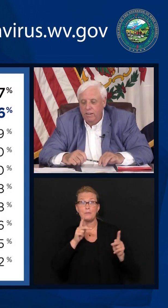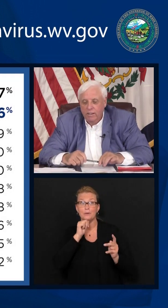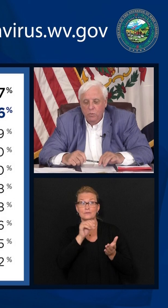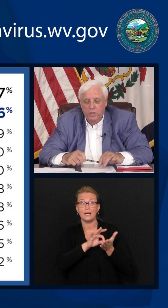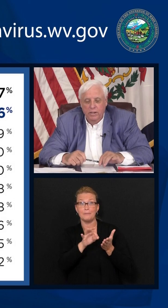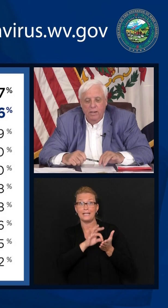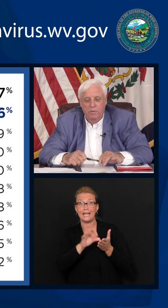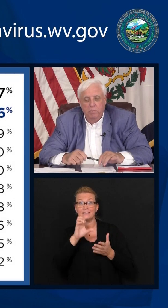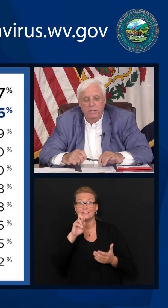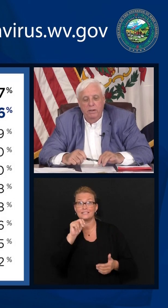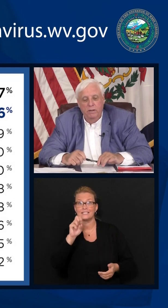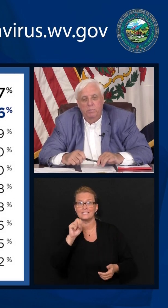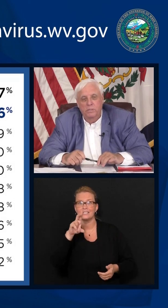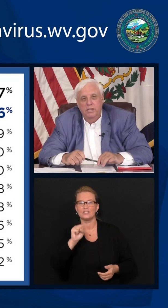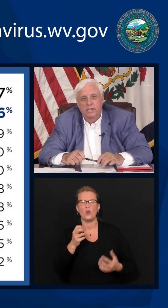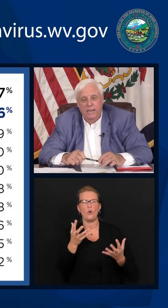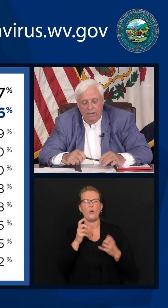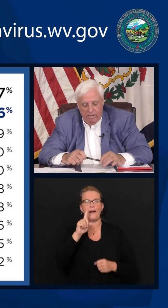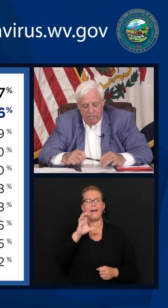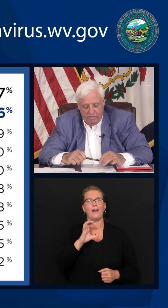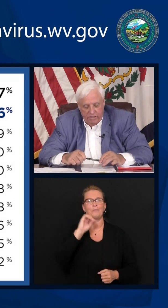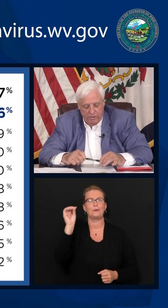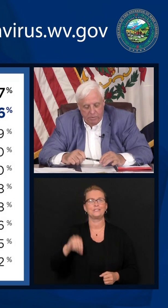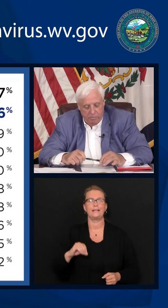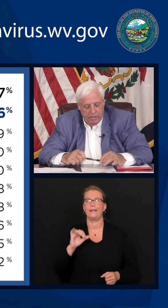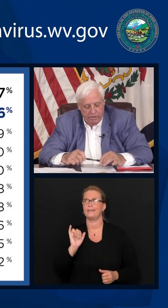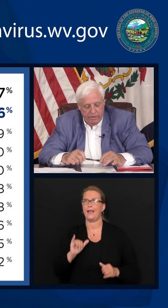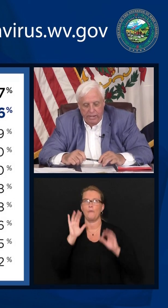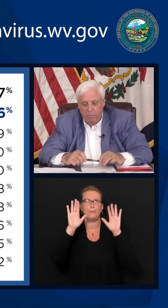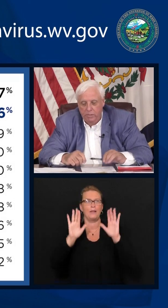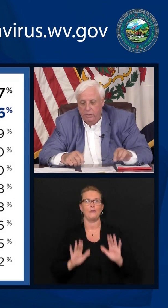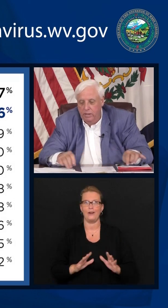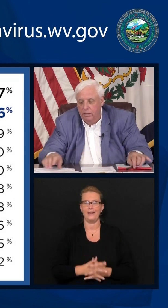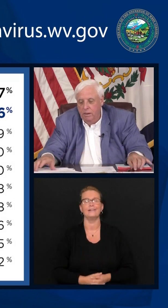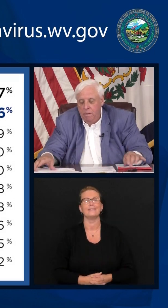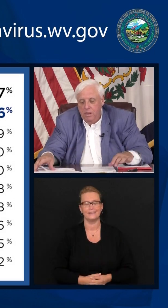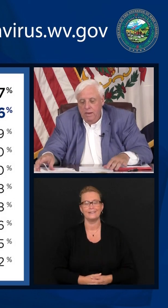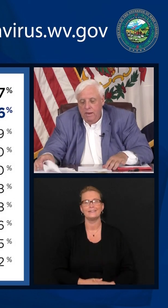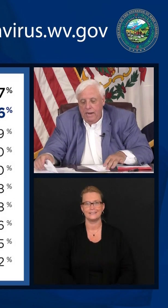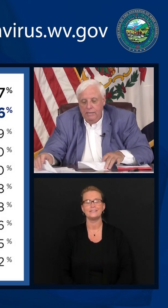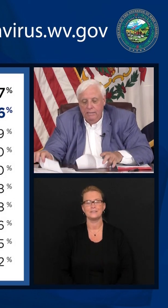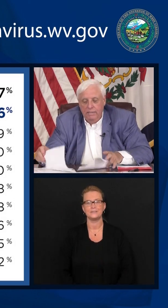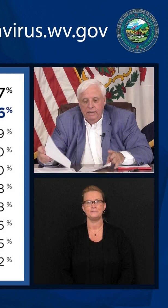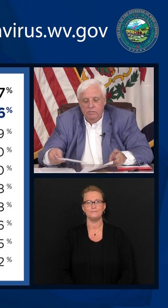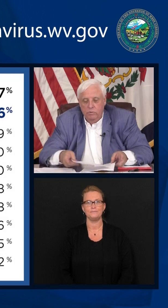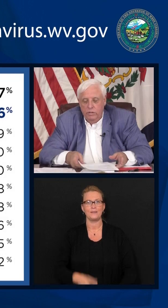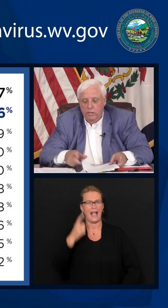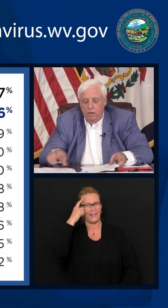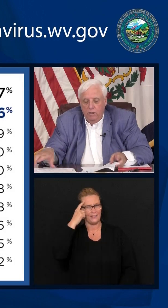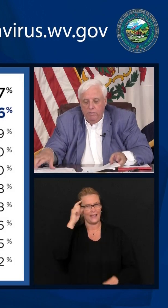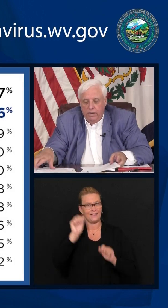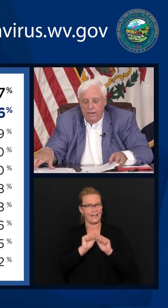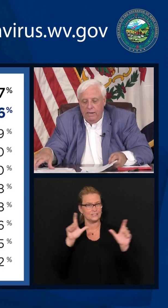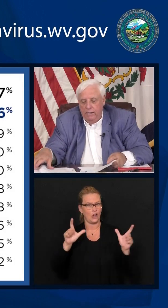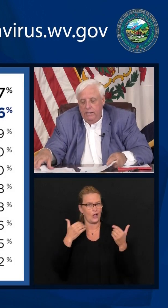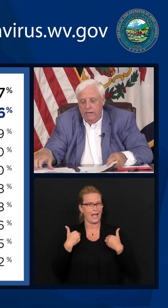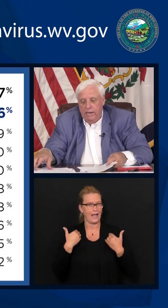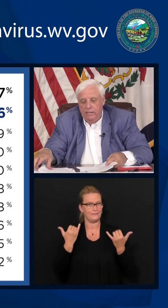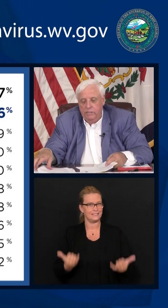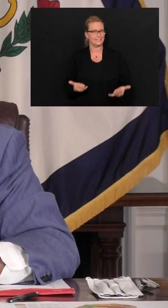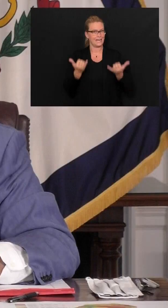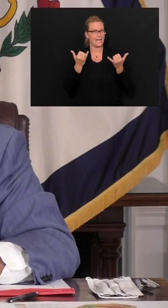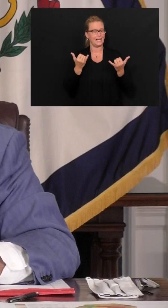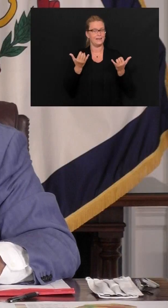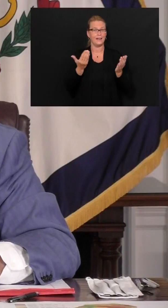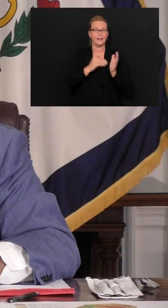counted. We'd love to be at 100% counted because nothing would be better than that. But I think that's really all I've got. Again, I